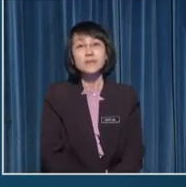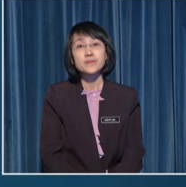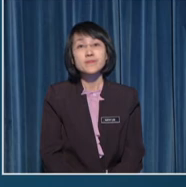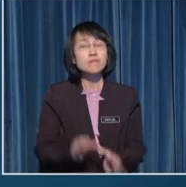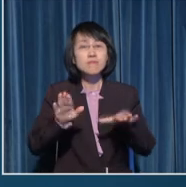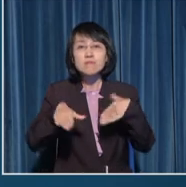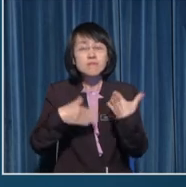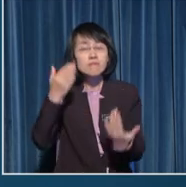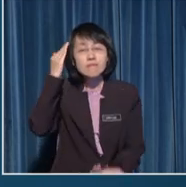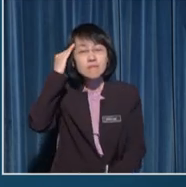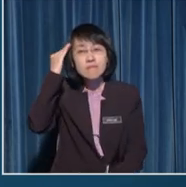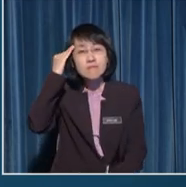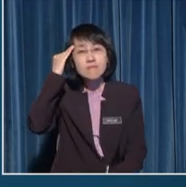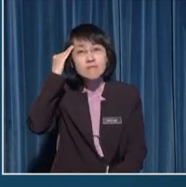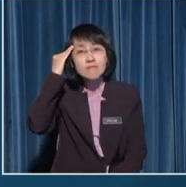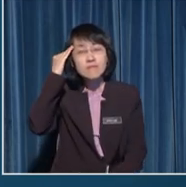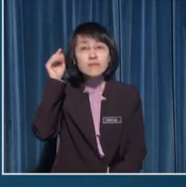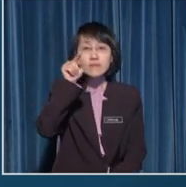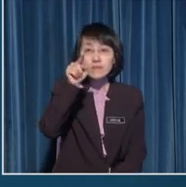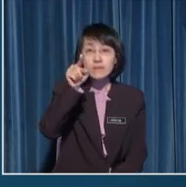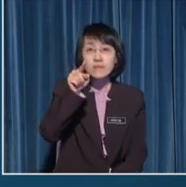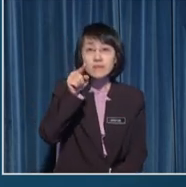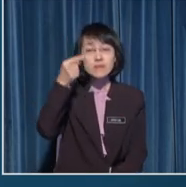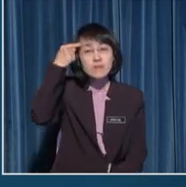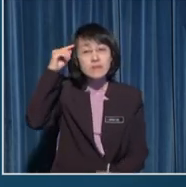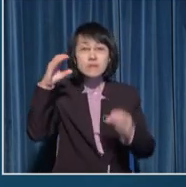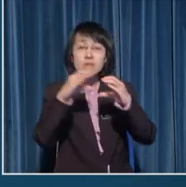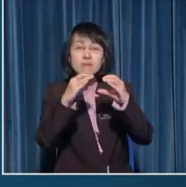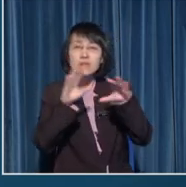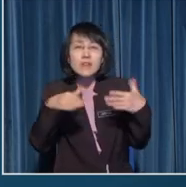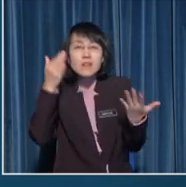How do you know it is kiwi?